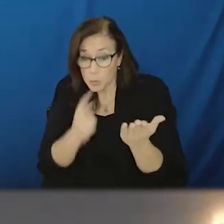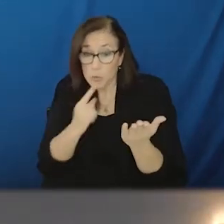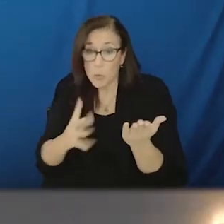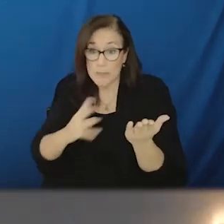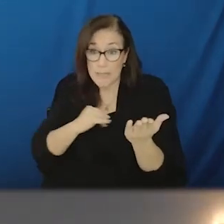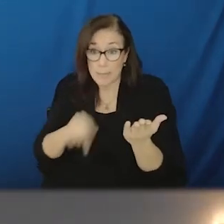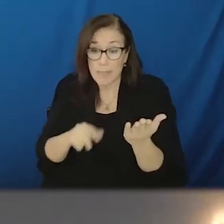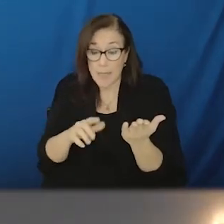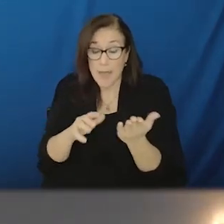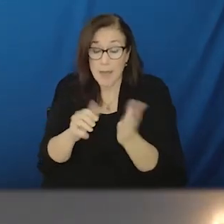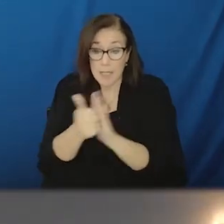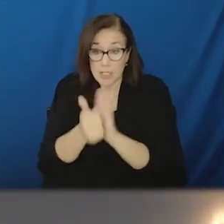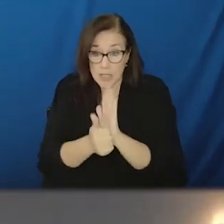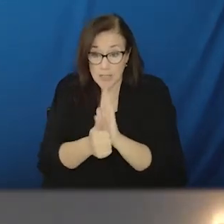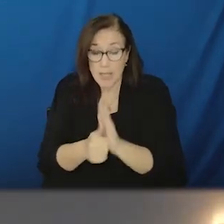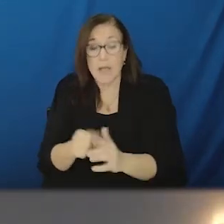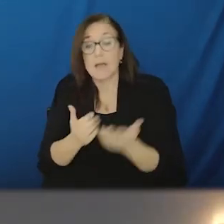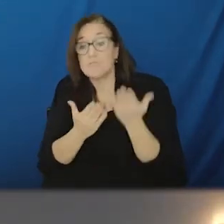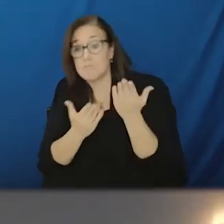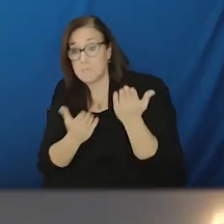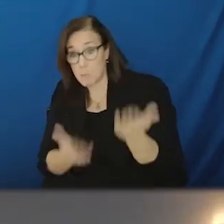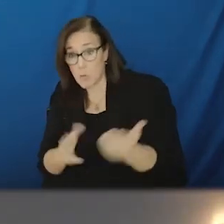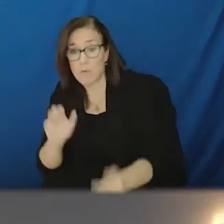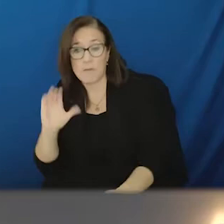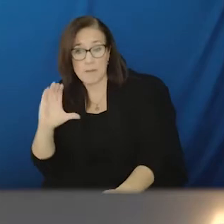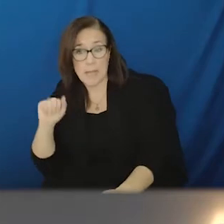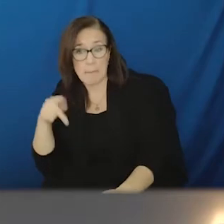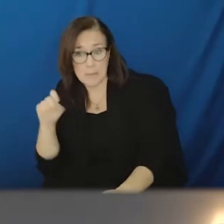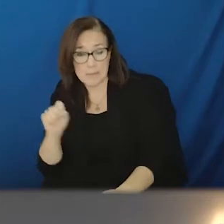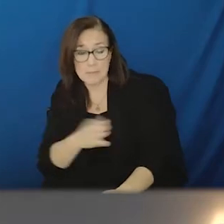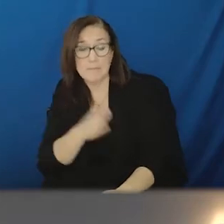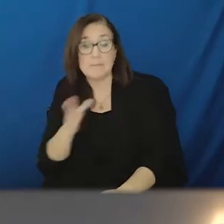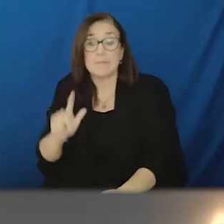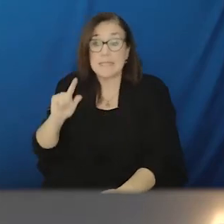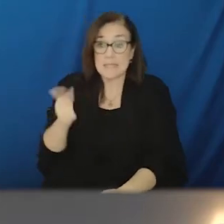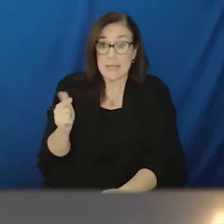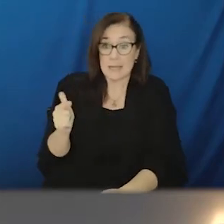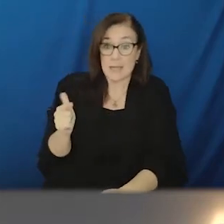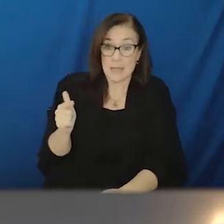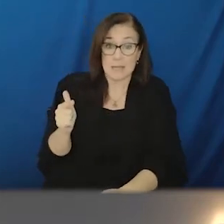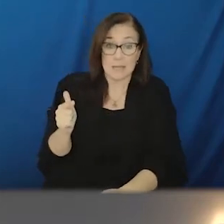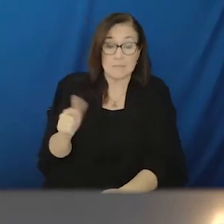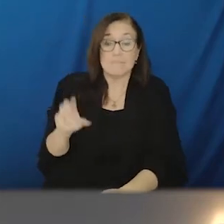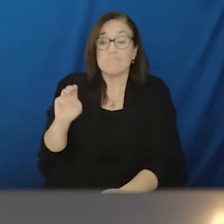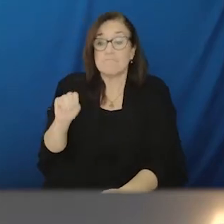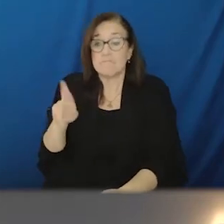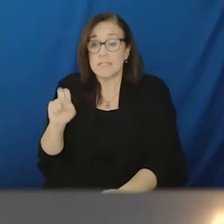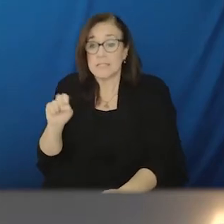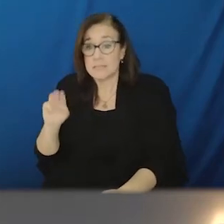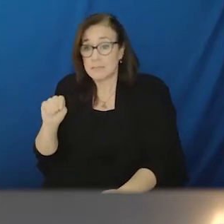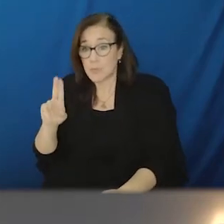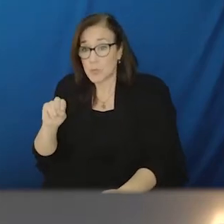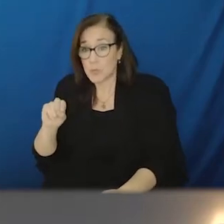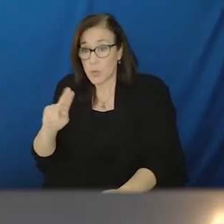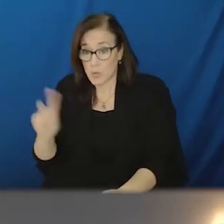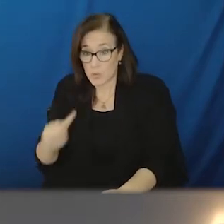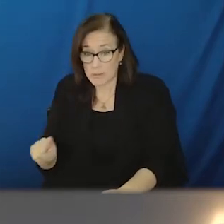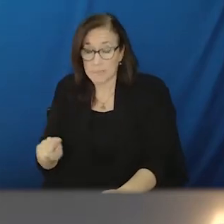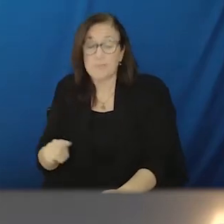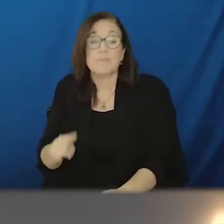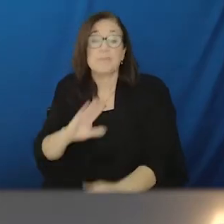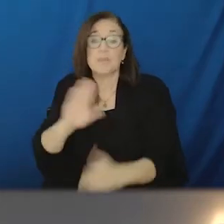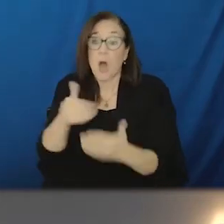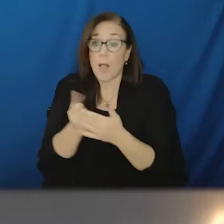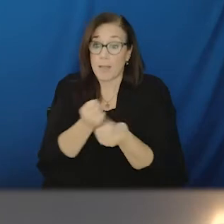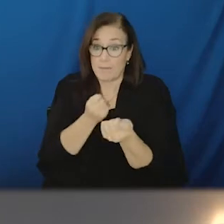So moved. Thank you, Ms. Capps. And how about a second? Thank you, Ms. Munoz. So all in favor of this motion,